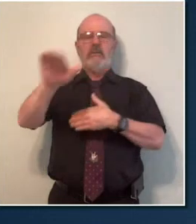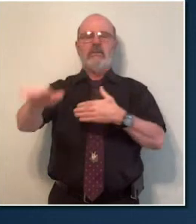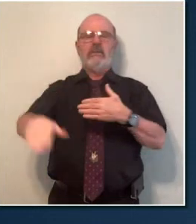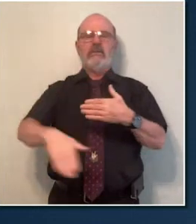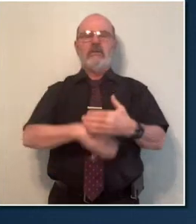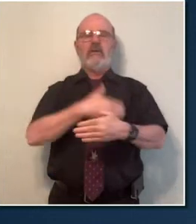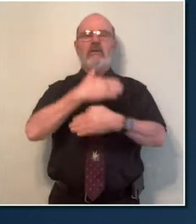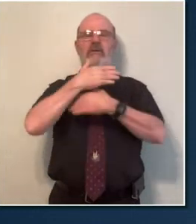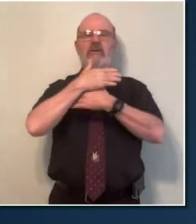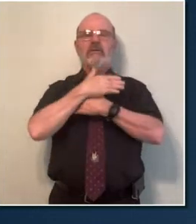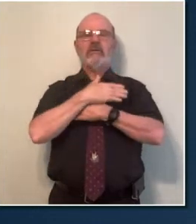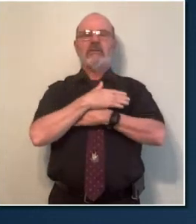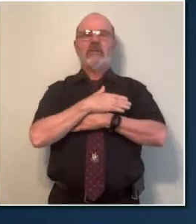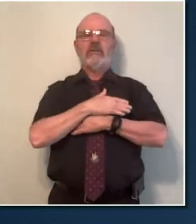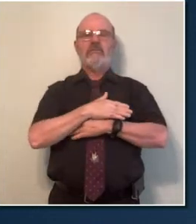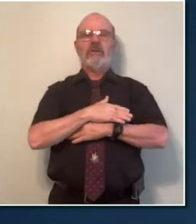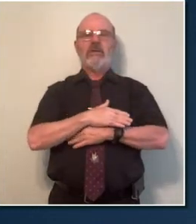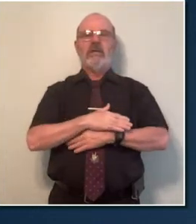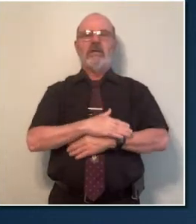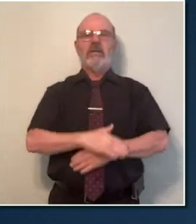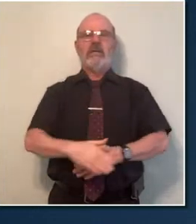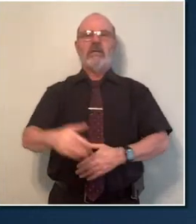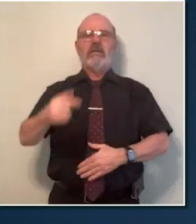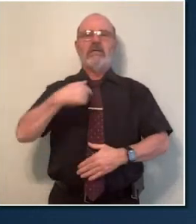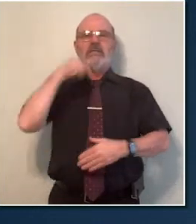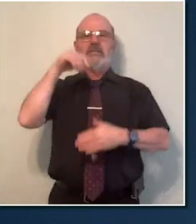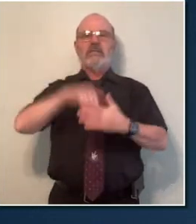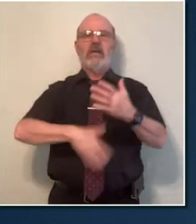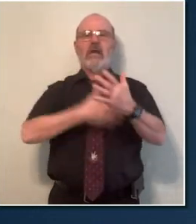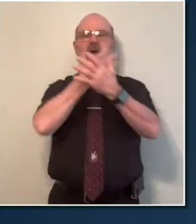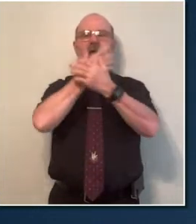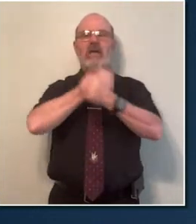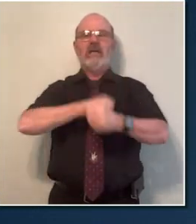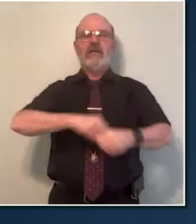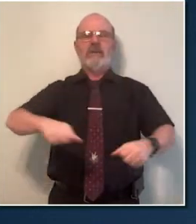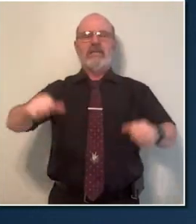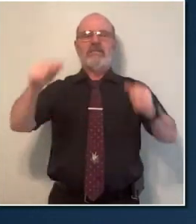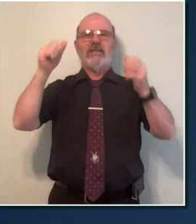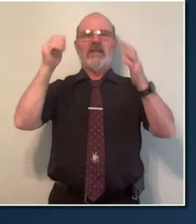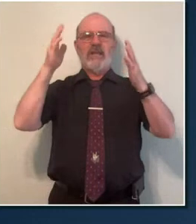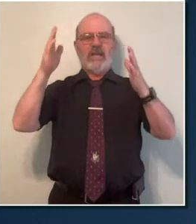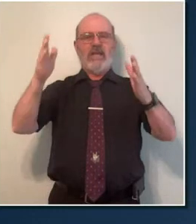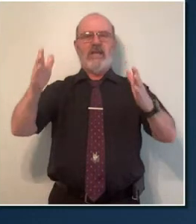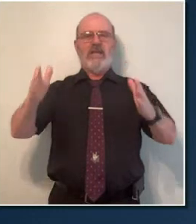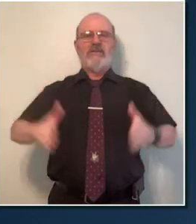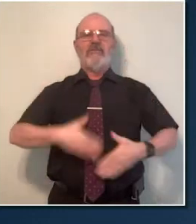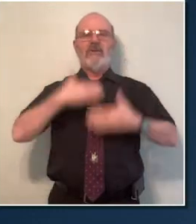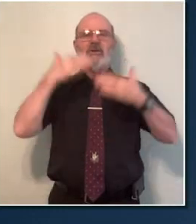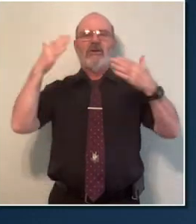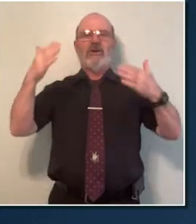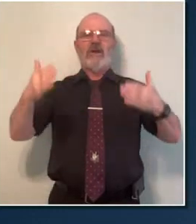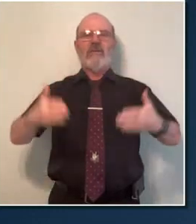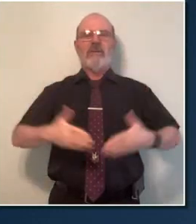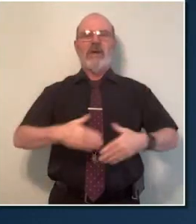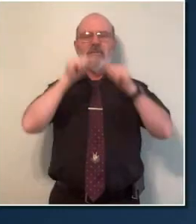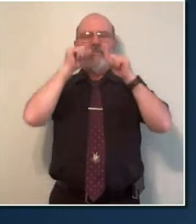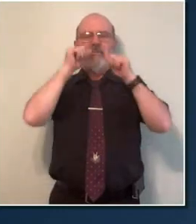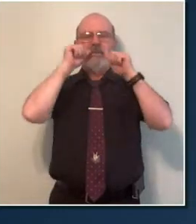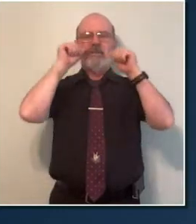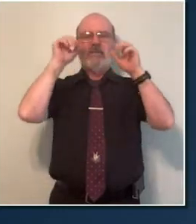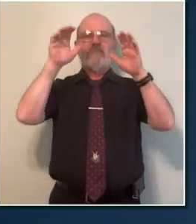submission, all is at rest. I in my Savior am happy